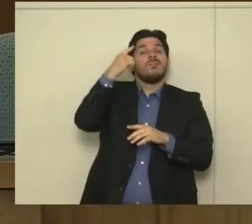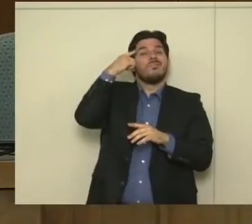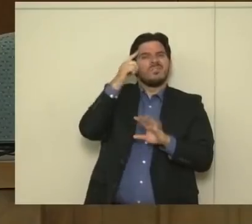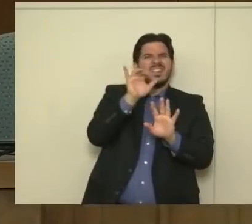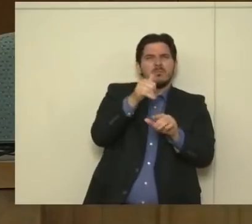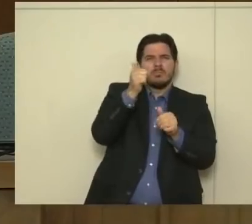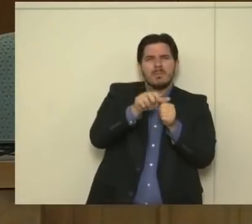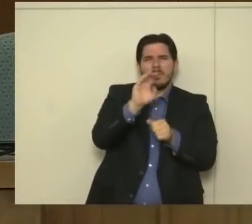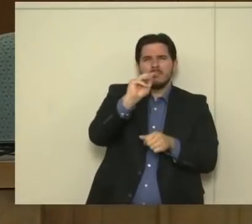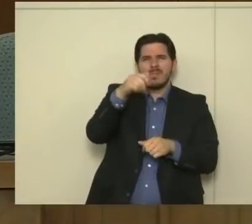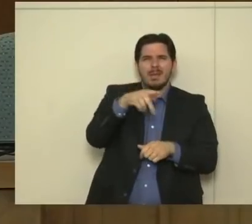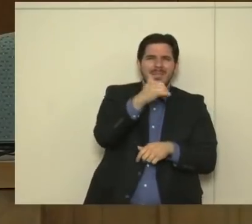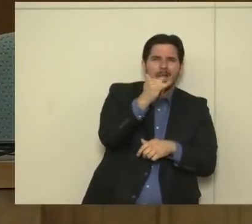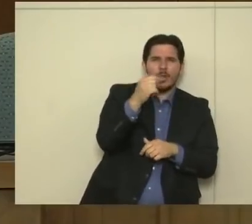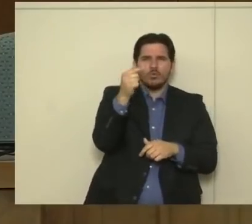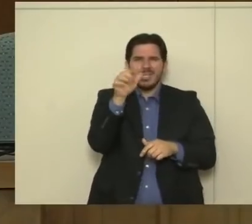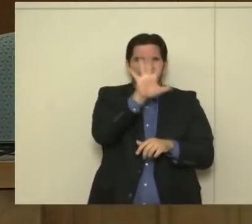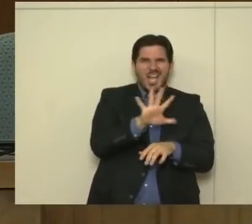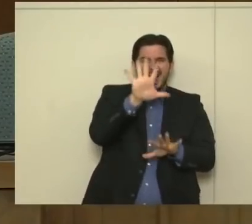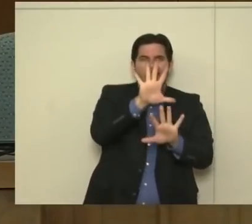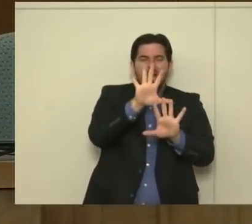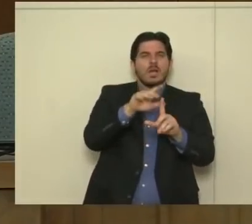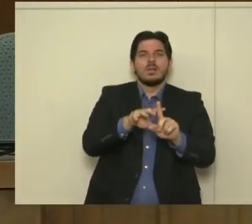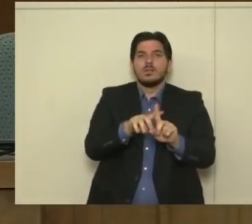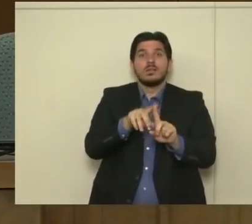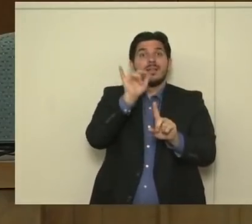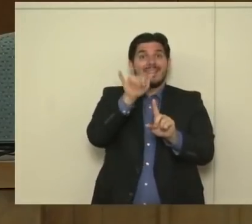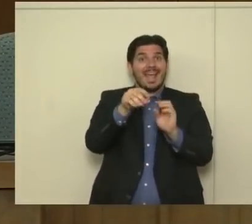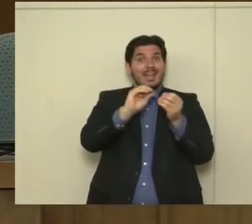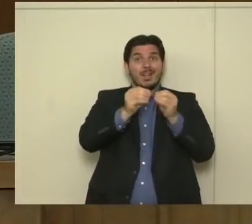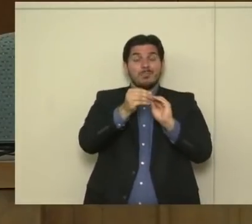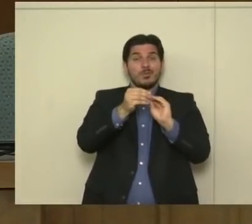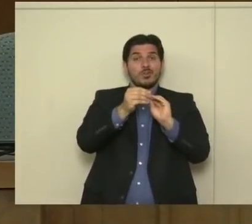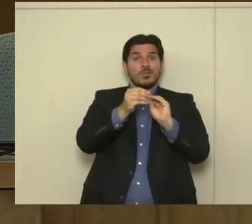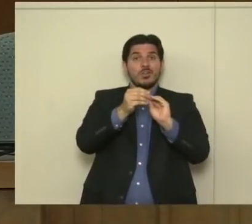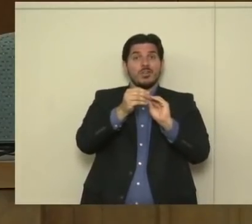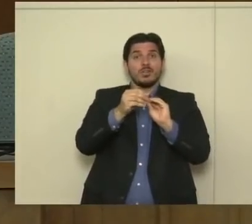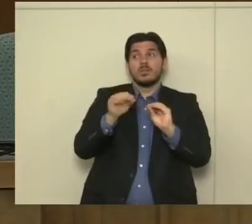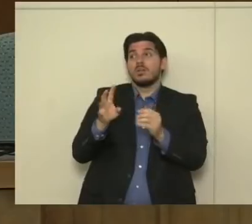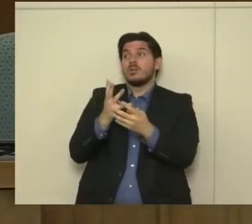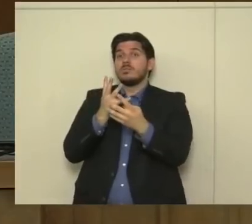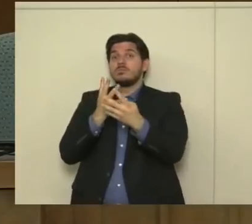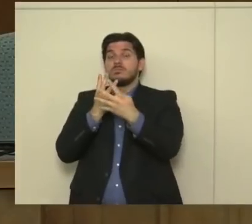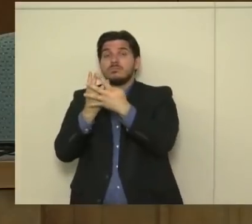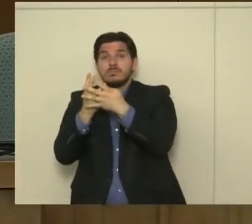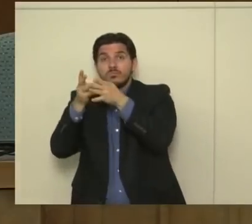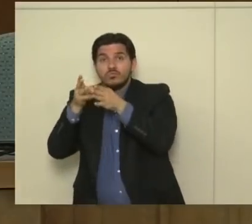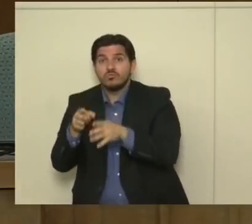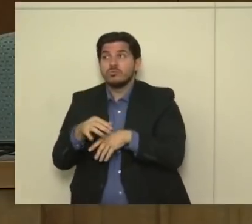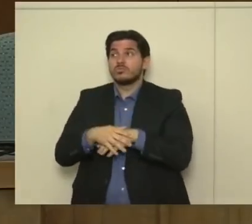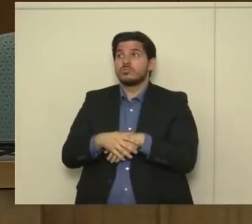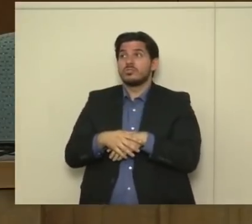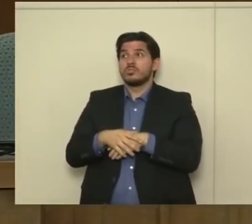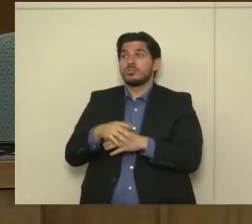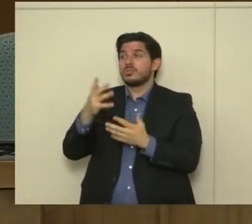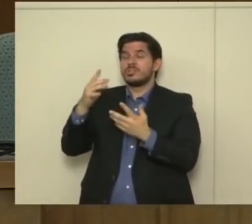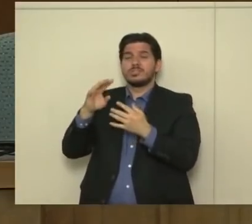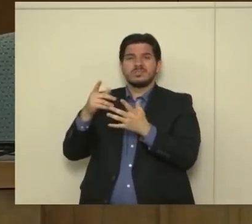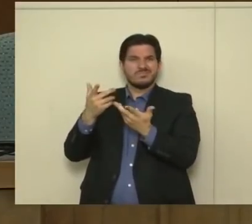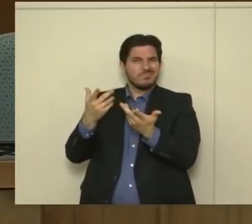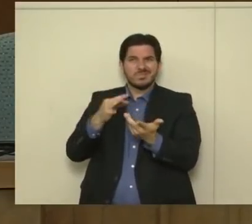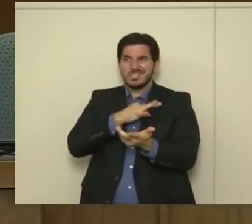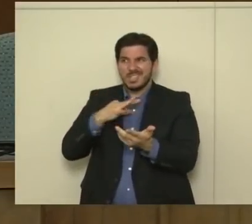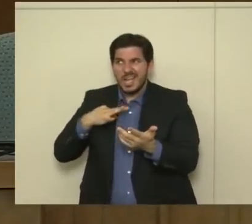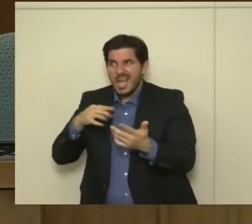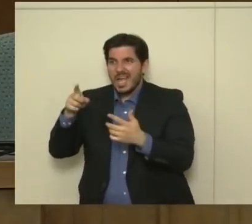map, we take out detainees in facilities. We still count staff cases, but we don't count